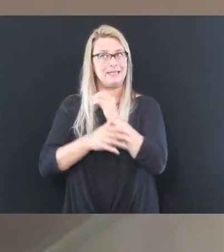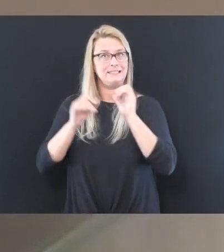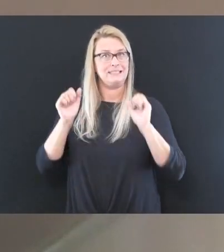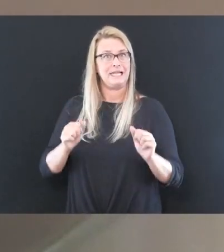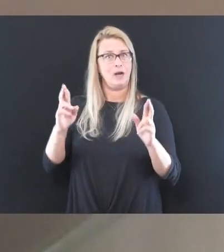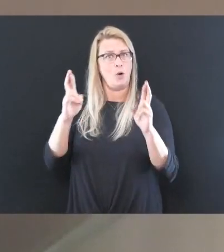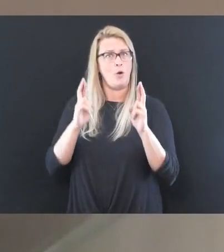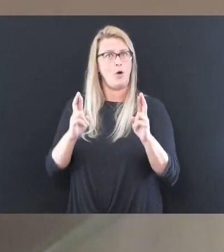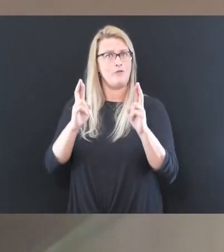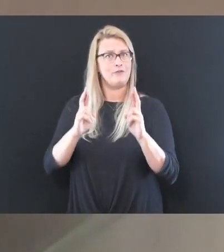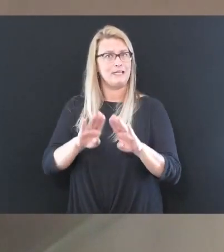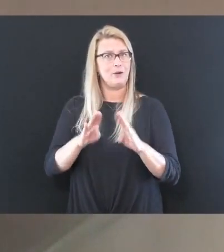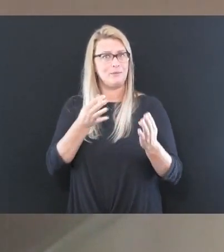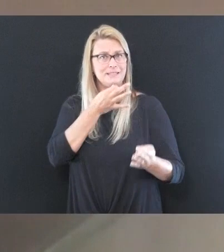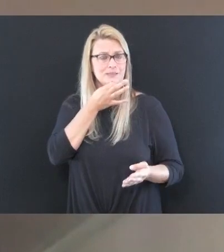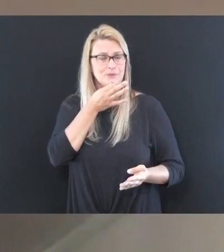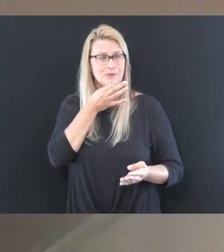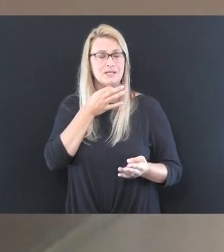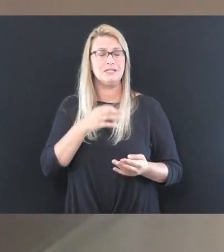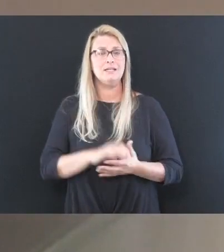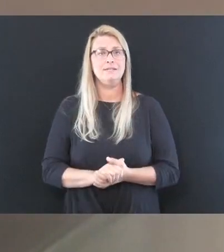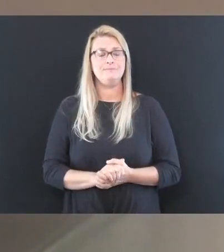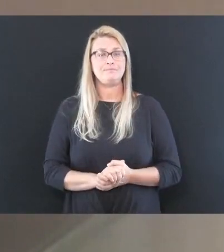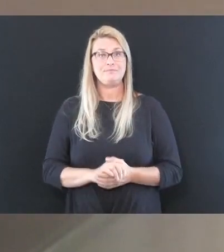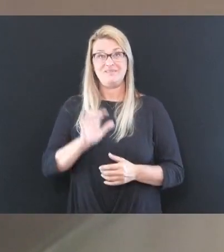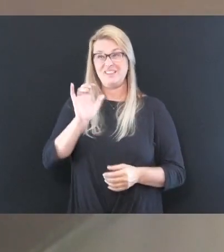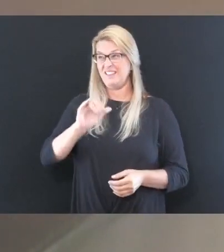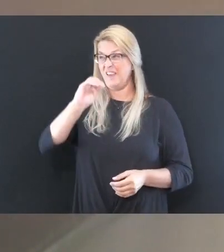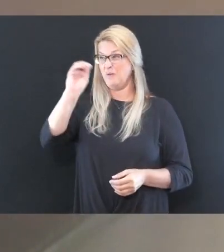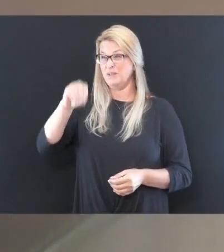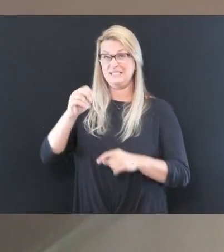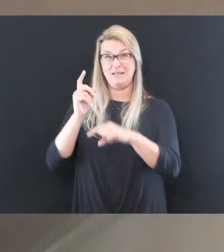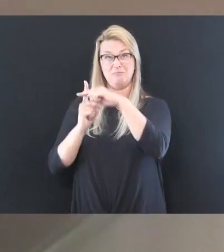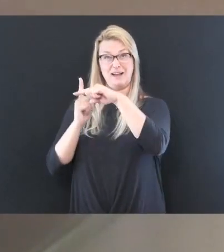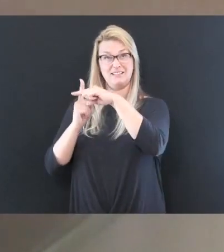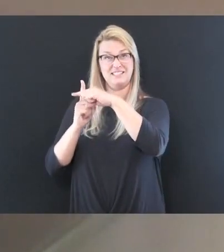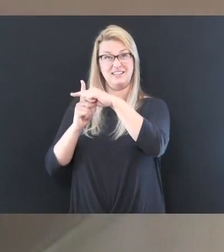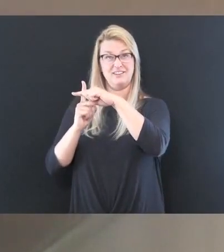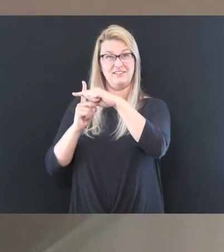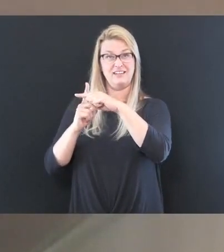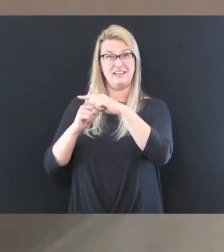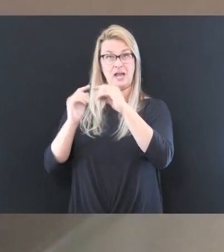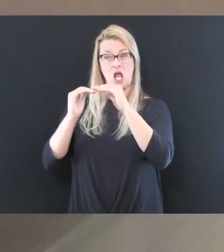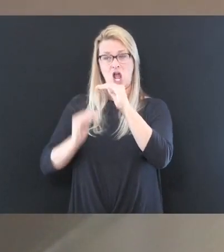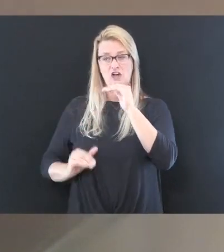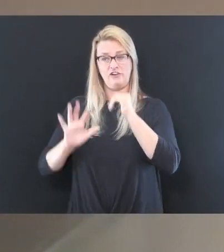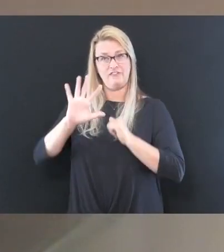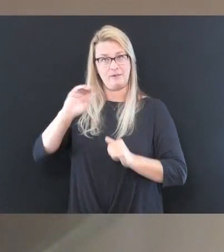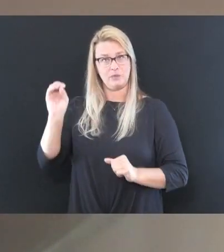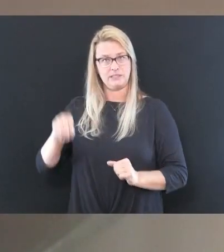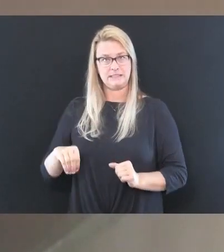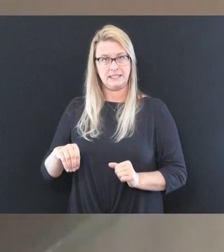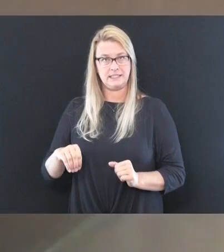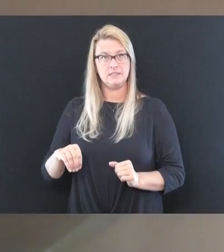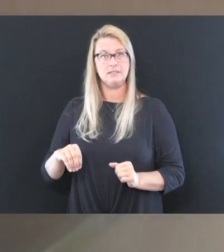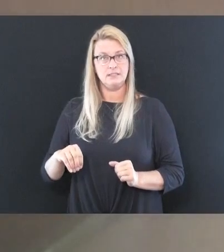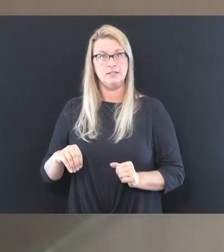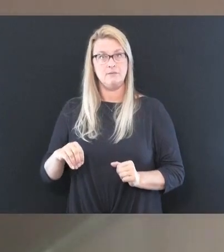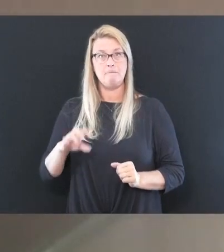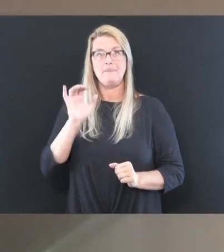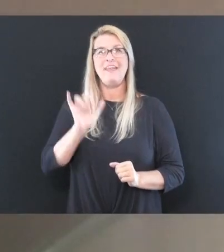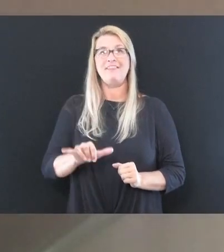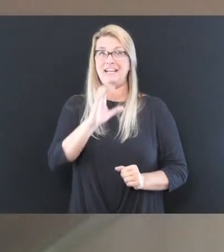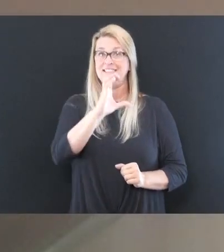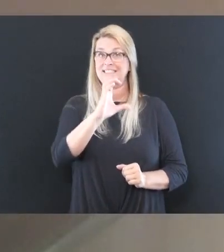open again. And as we've talked about, that percent positive rate of under 5% is really a target of the Centers for